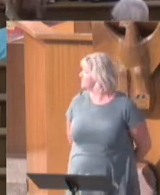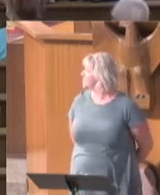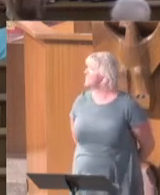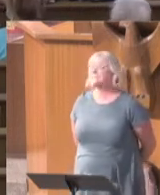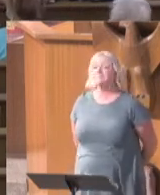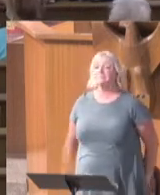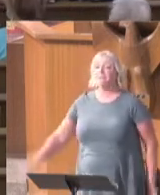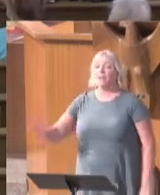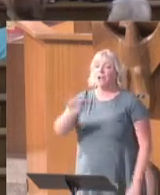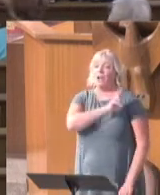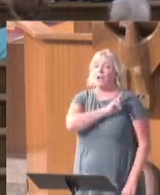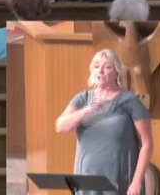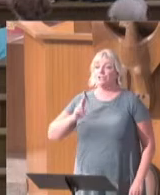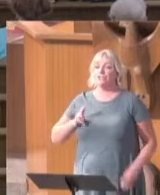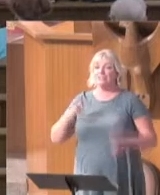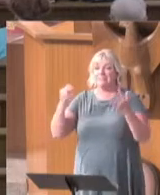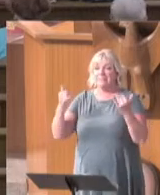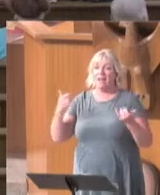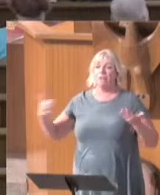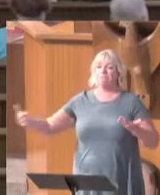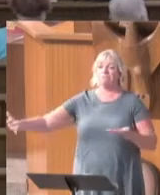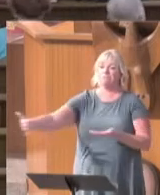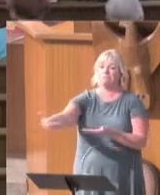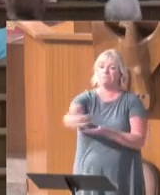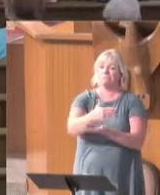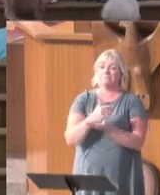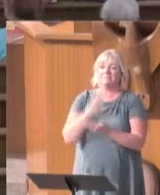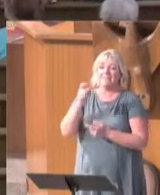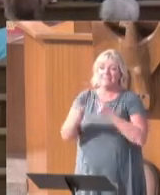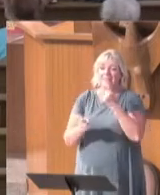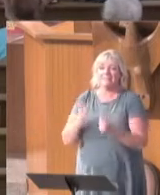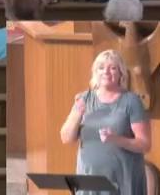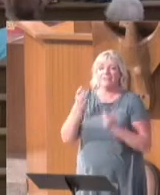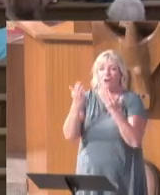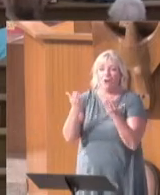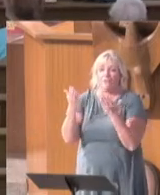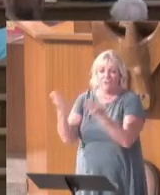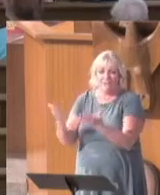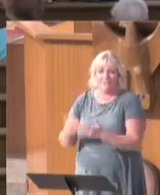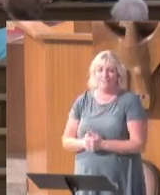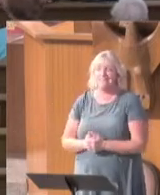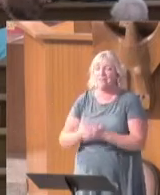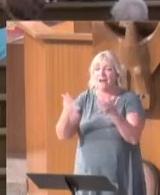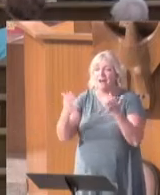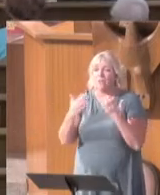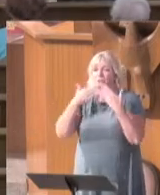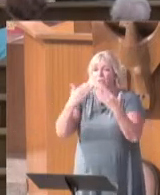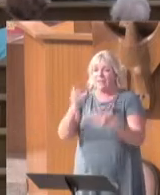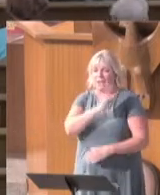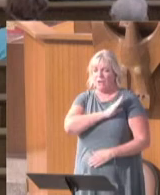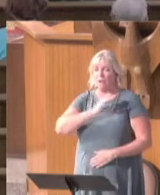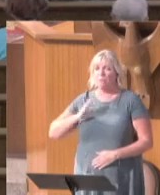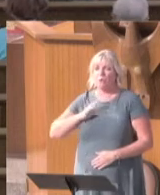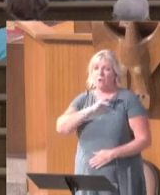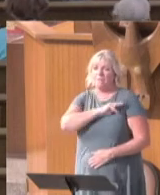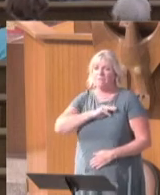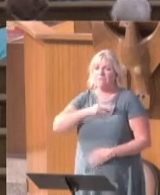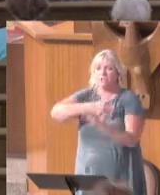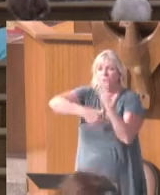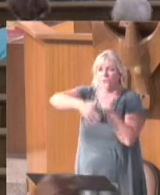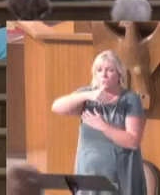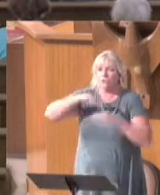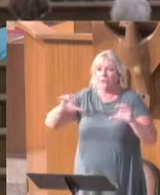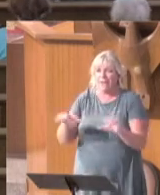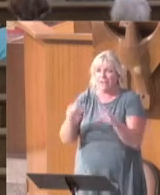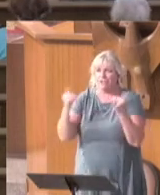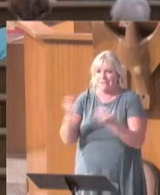Our ushers will now collect our gifts and offerings. And I want to thank especially our Board of Mission and Social Action this week for making sure